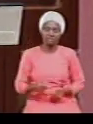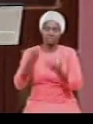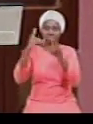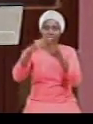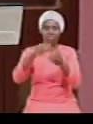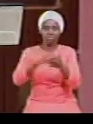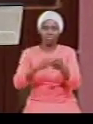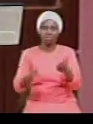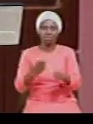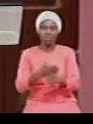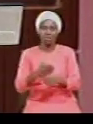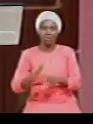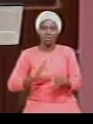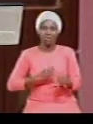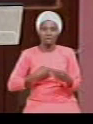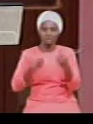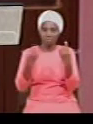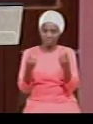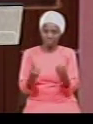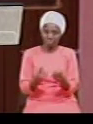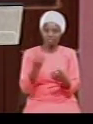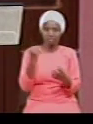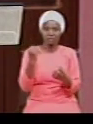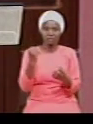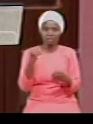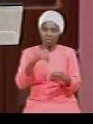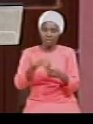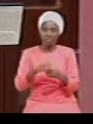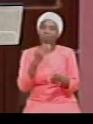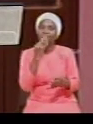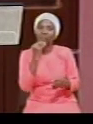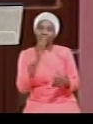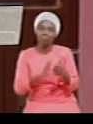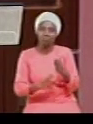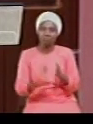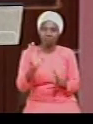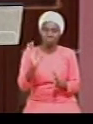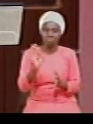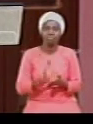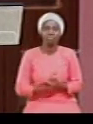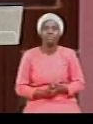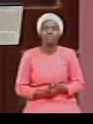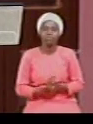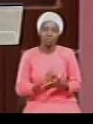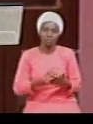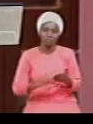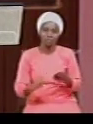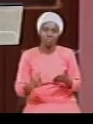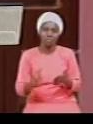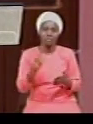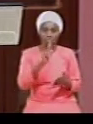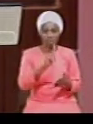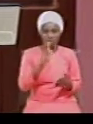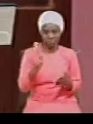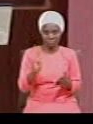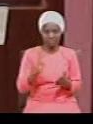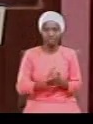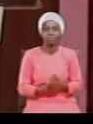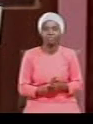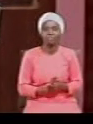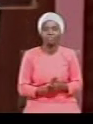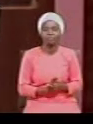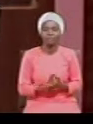away our sins. Look at Hebrews chapter 9, verse 24. Hebrews